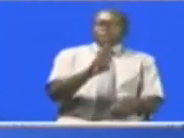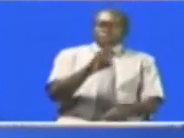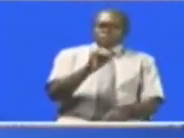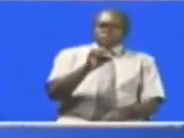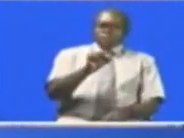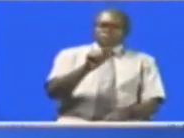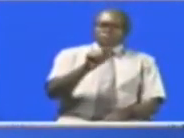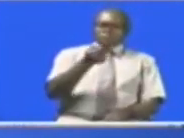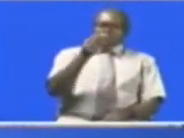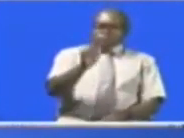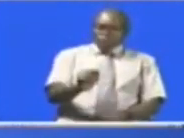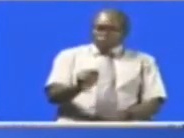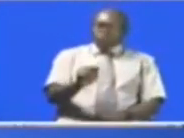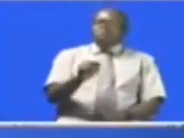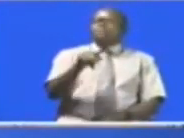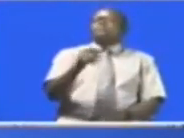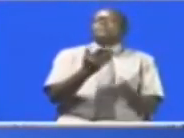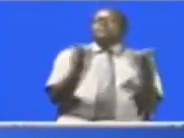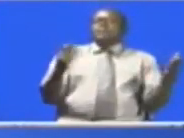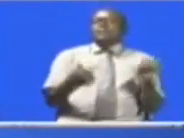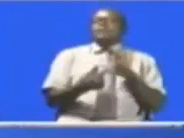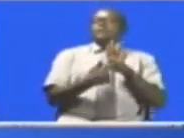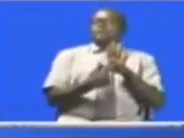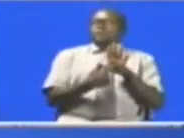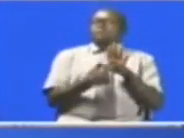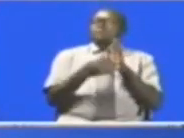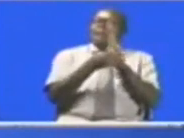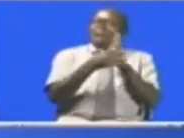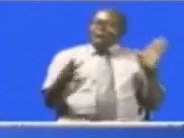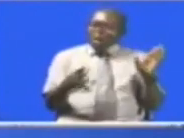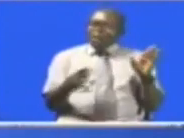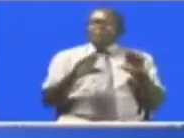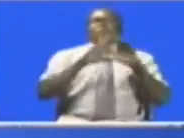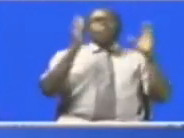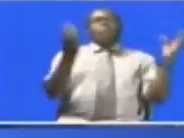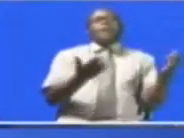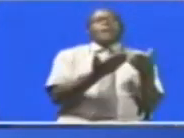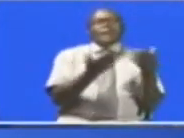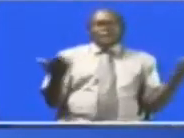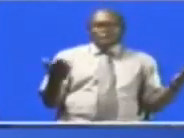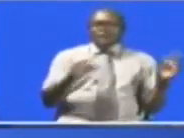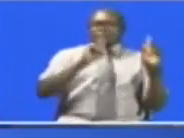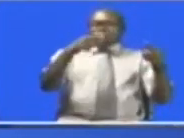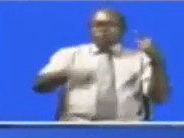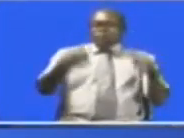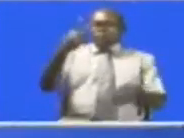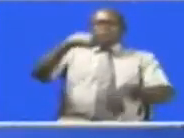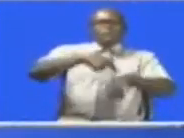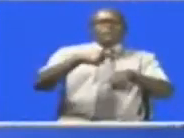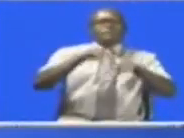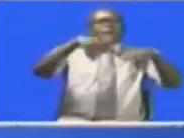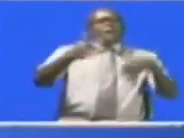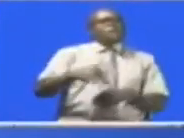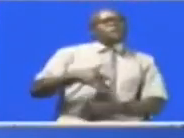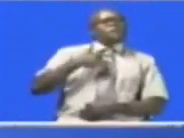Boston Marathon, yes, that's one thing that is actually highly acclaimed among athletes, yes, you know, world over. Yes, you yes. got to win it twice. How